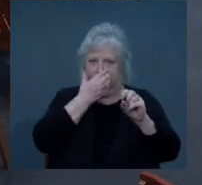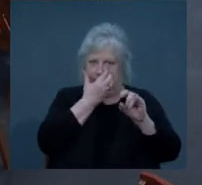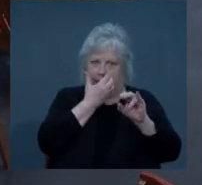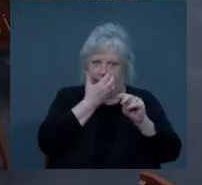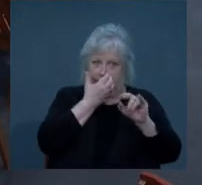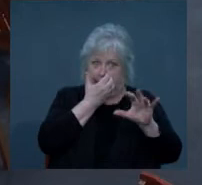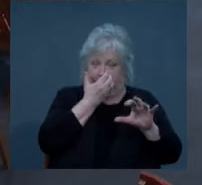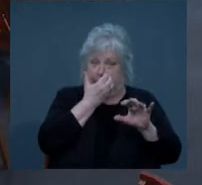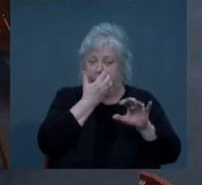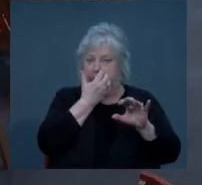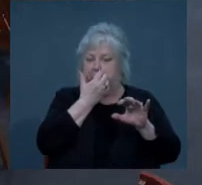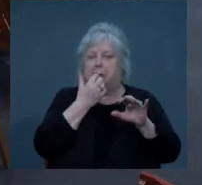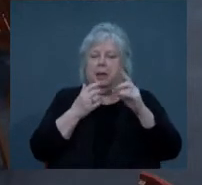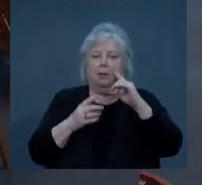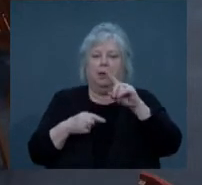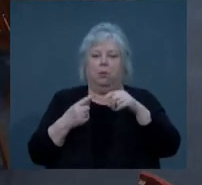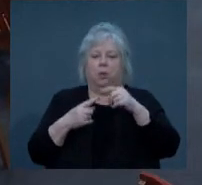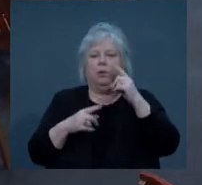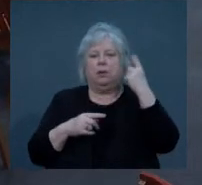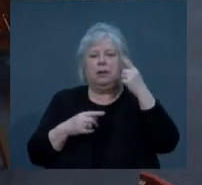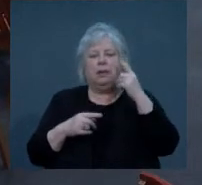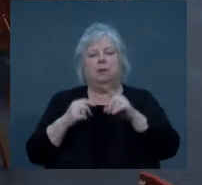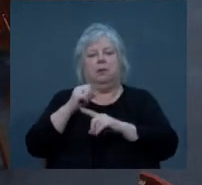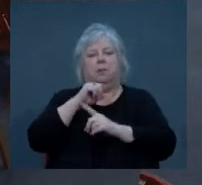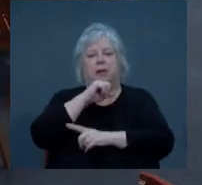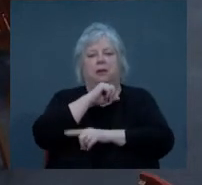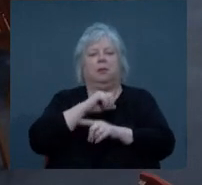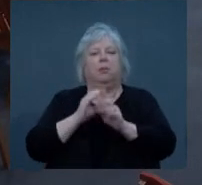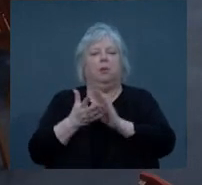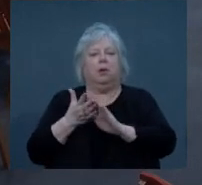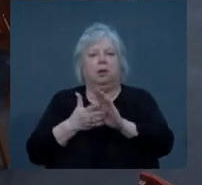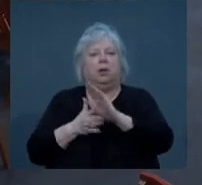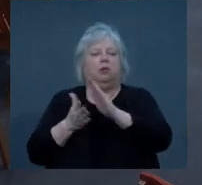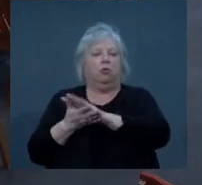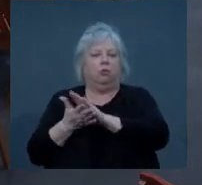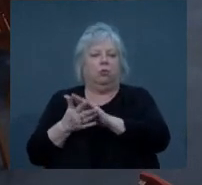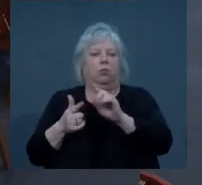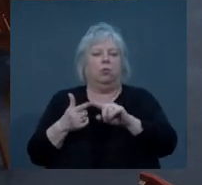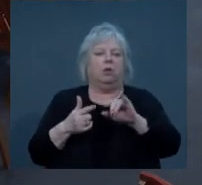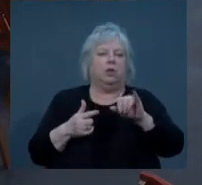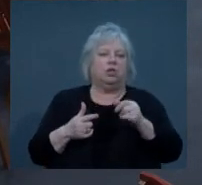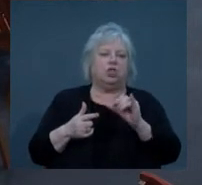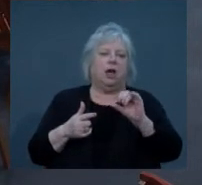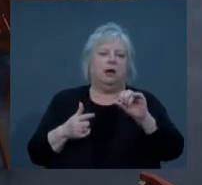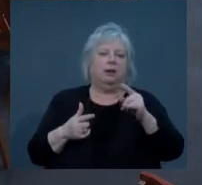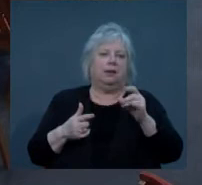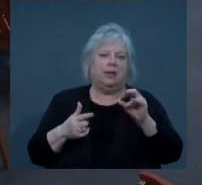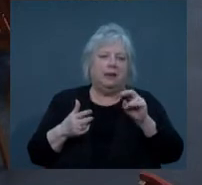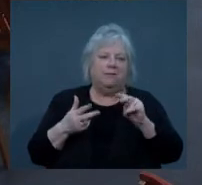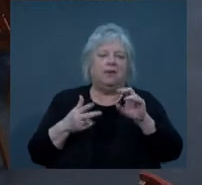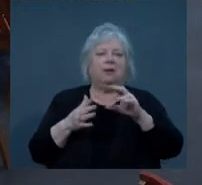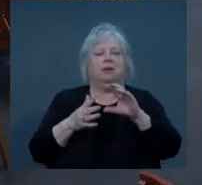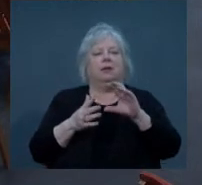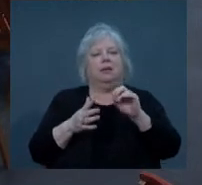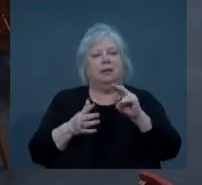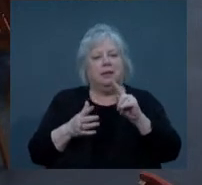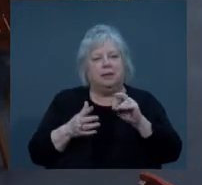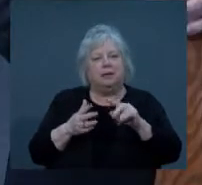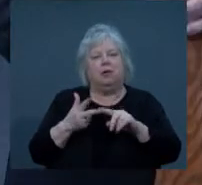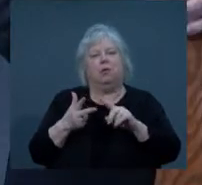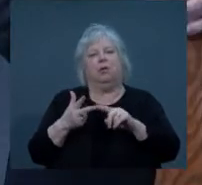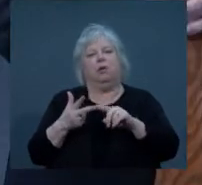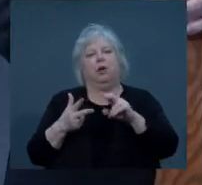you consider Episcopal Collegiate School and the Jack Stevens Center and the investment at UAMS and the Dickey Stevens